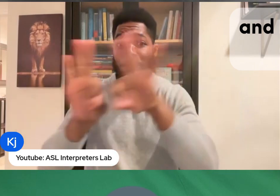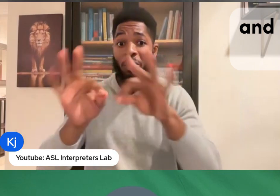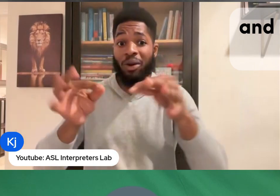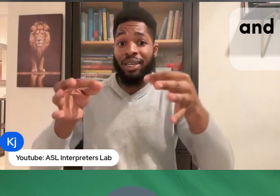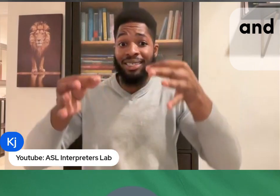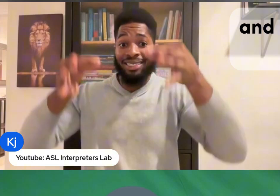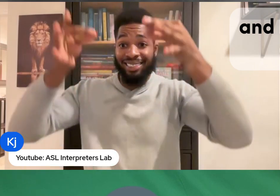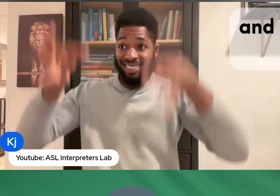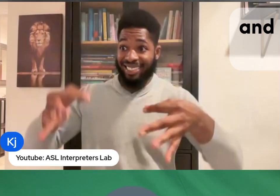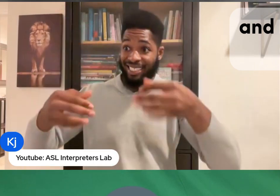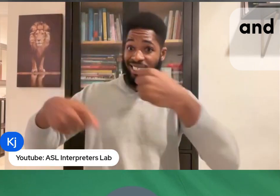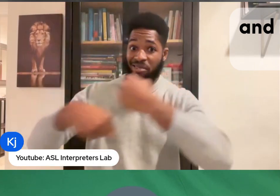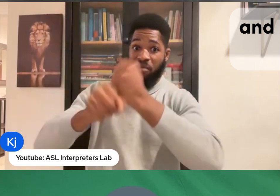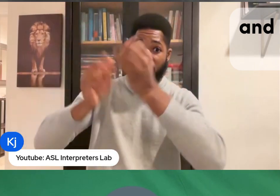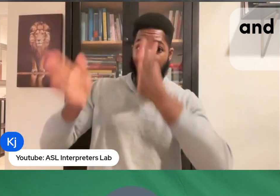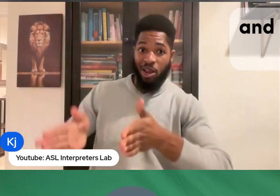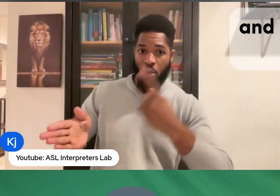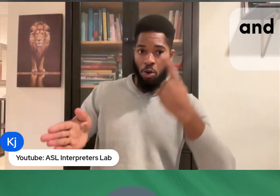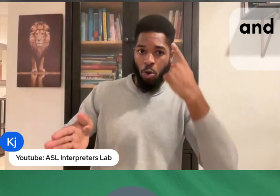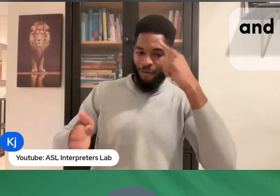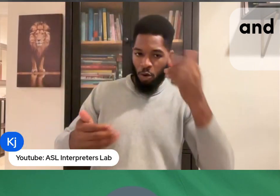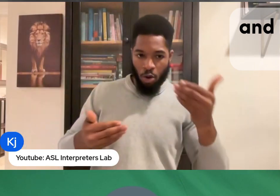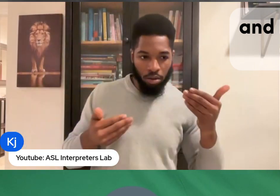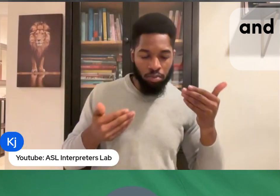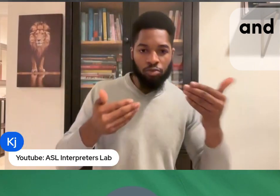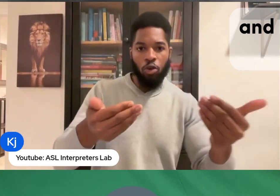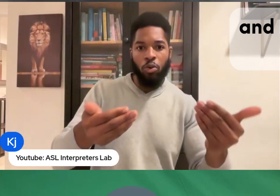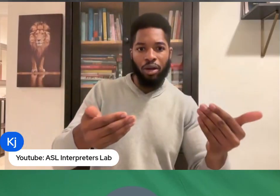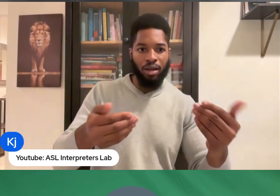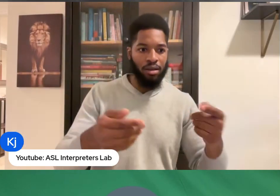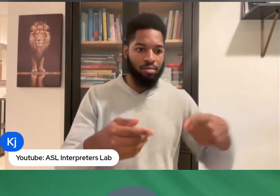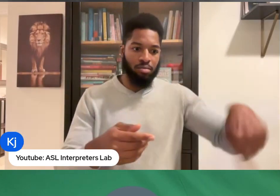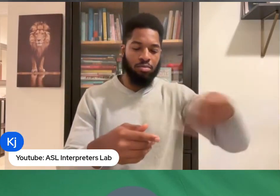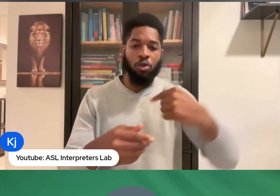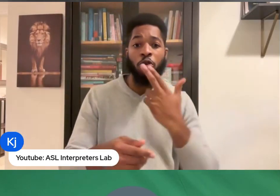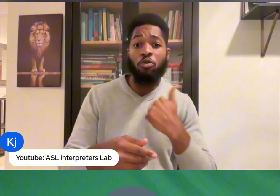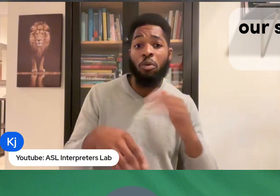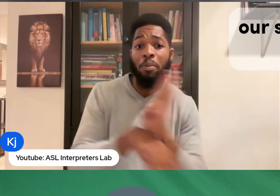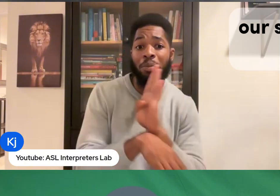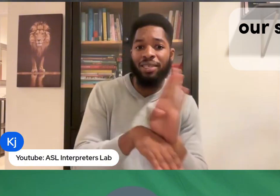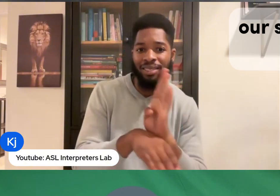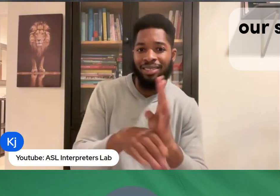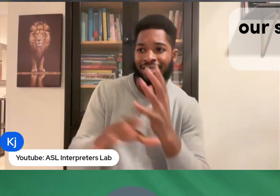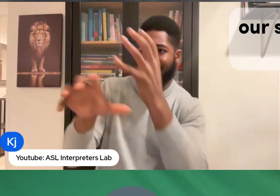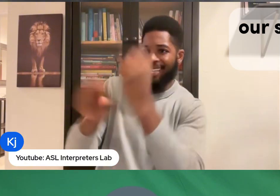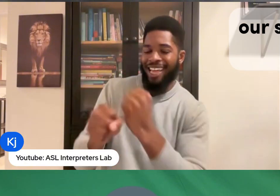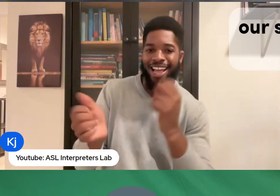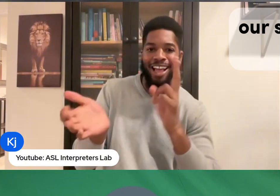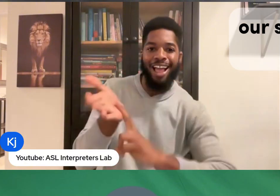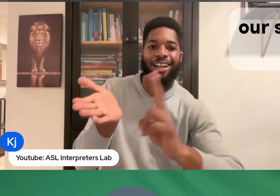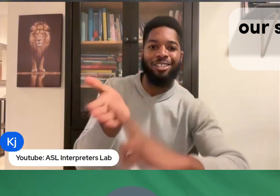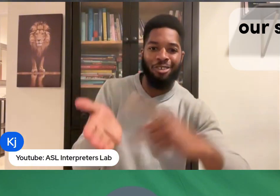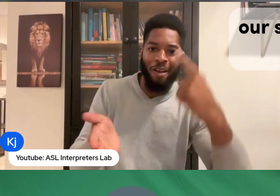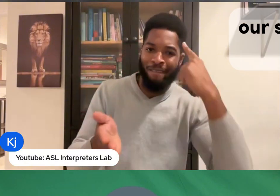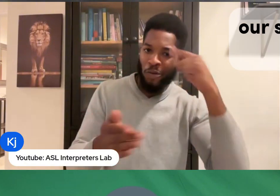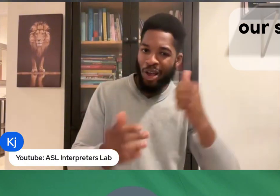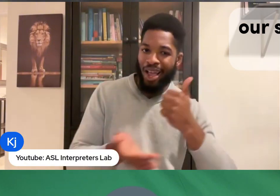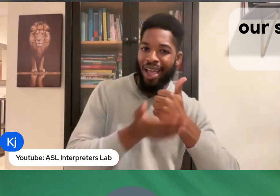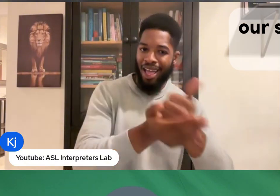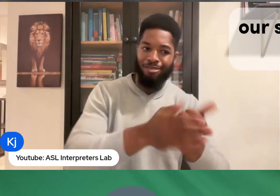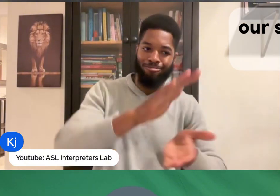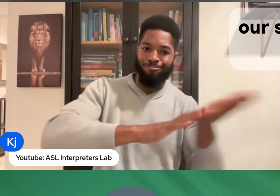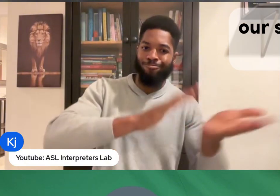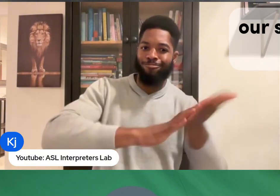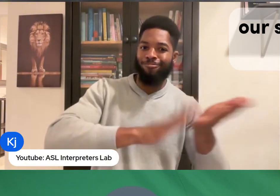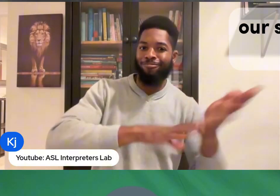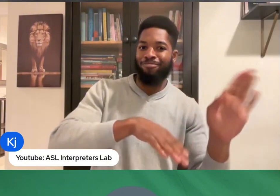get contracts and funding to operate. Our second co author is